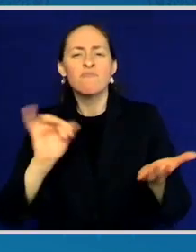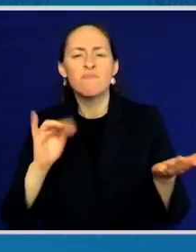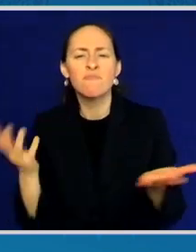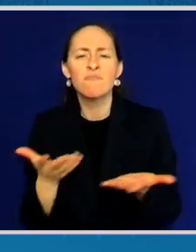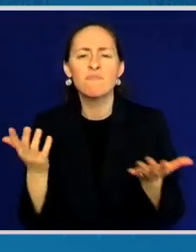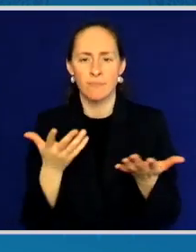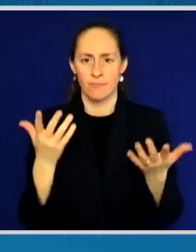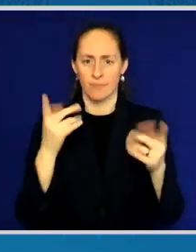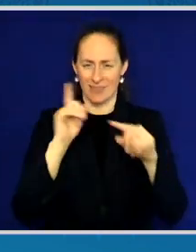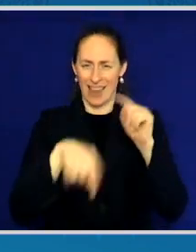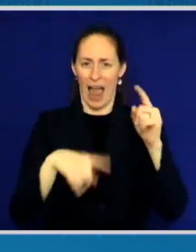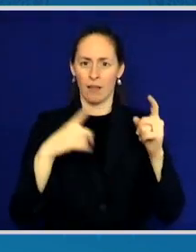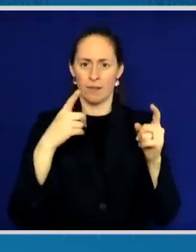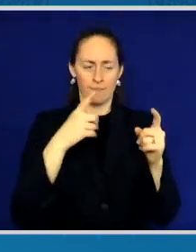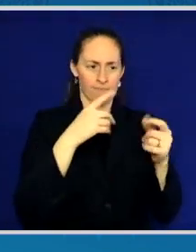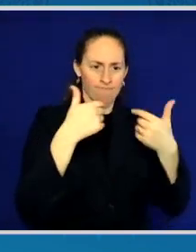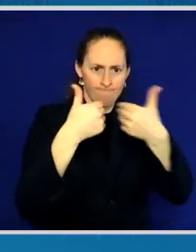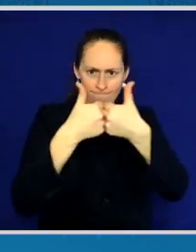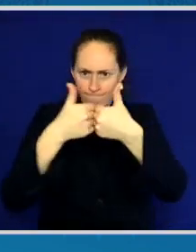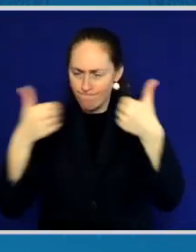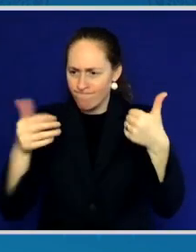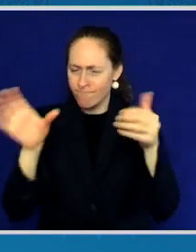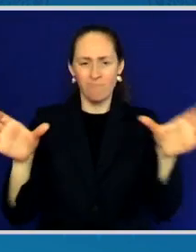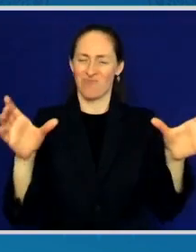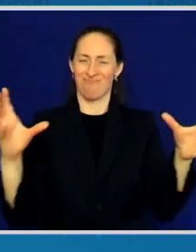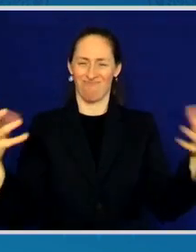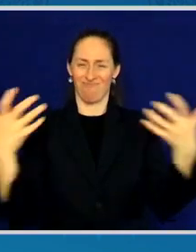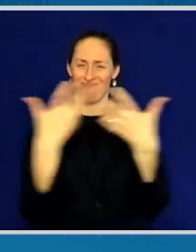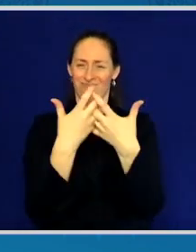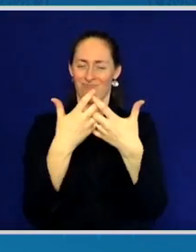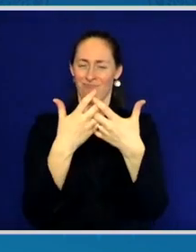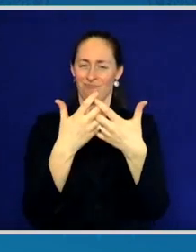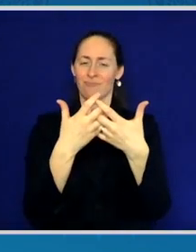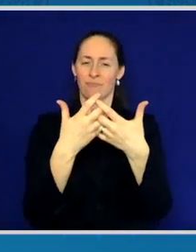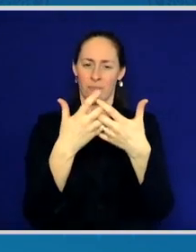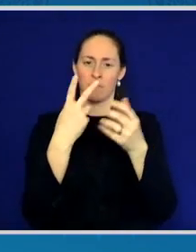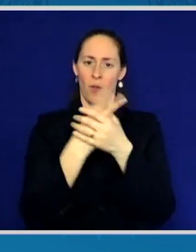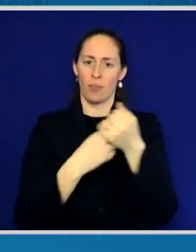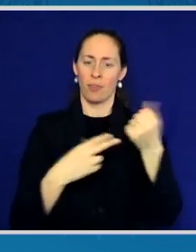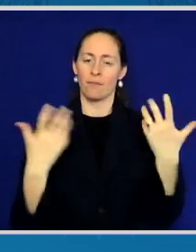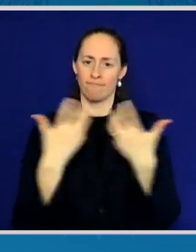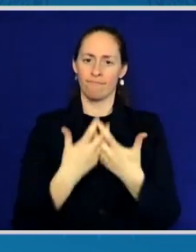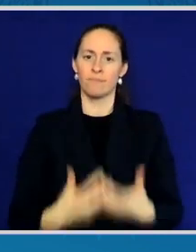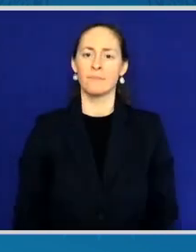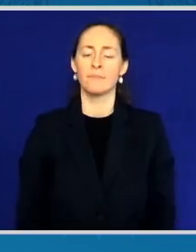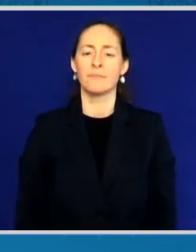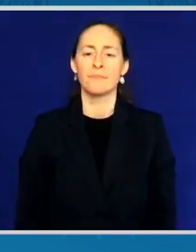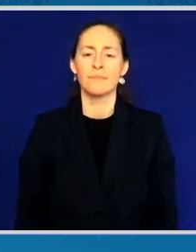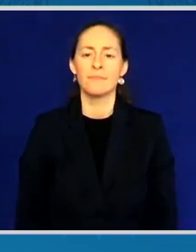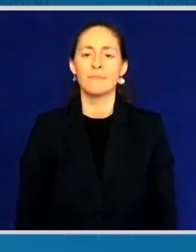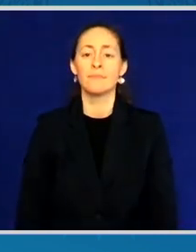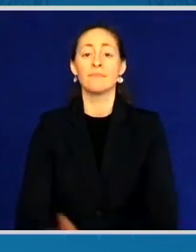things. The best part about it is that if we invest in the soft infrastructure, we